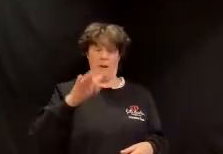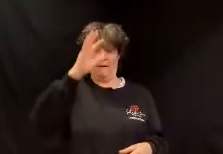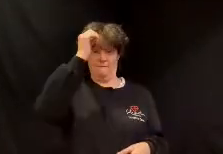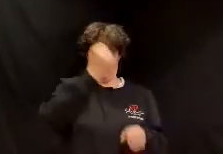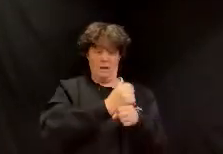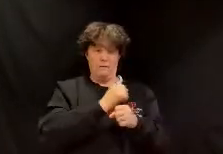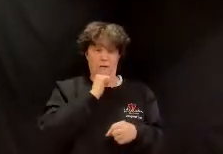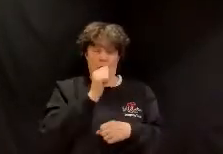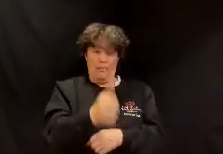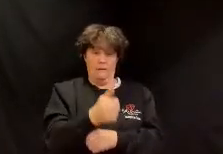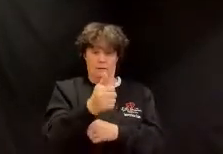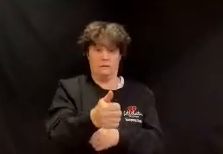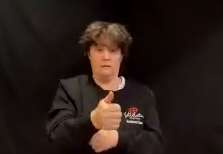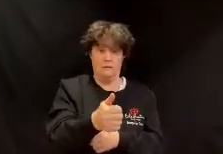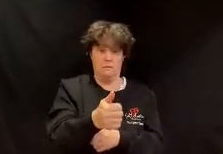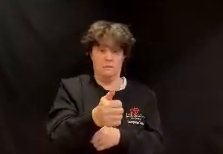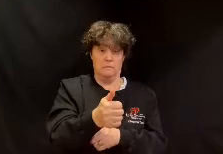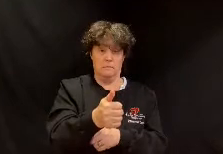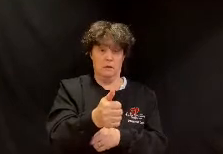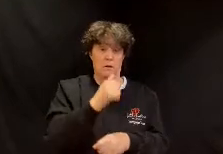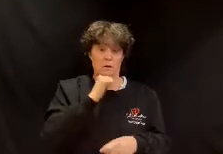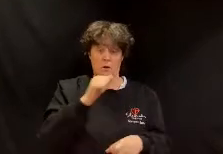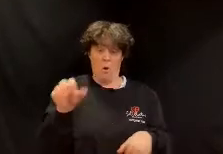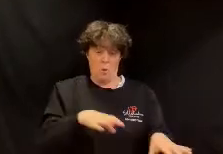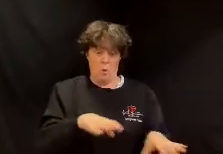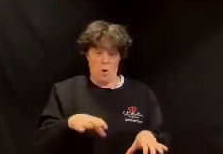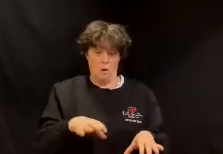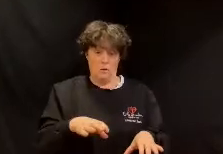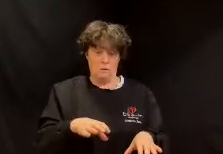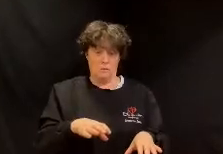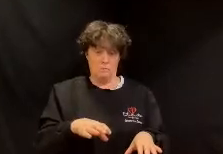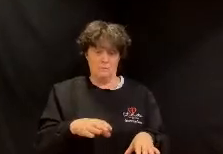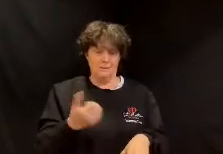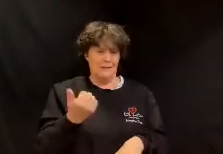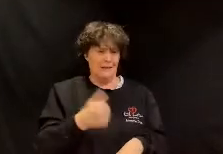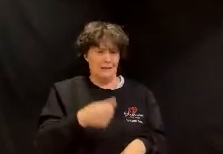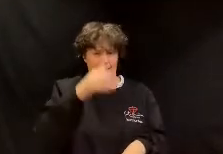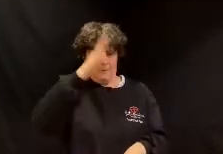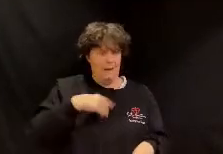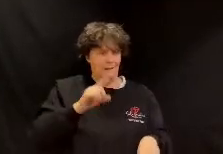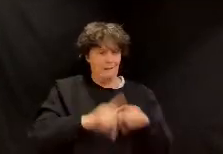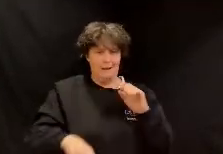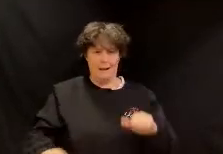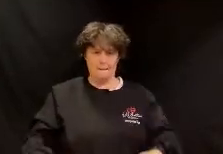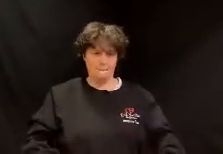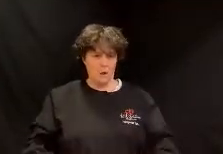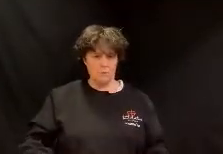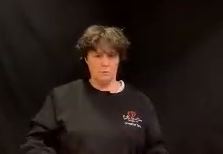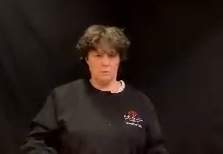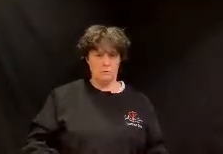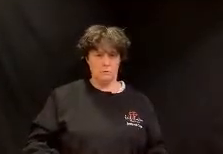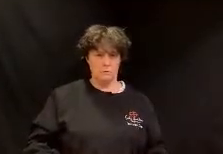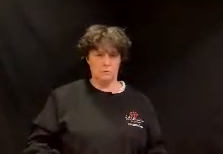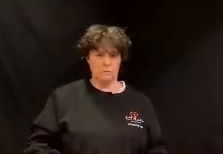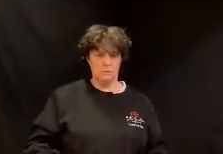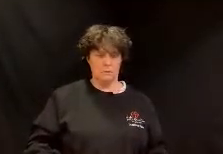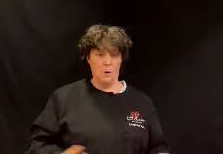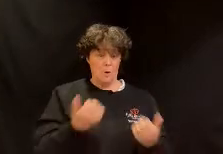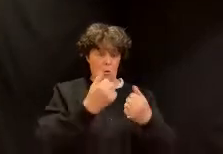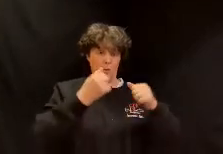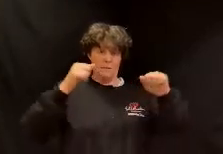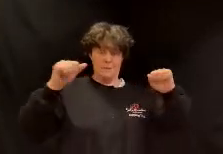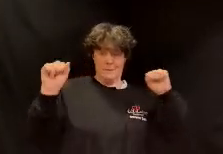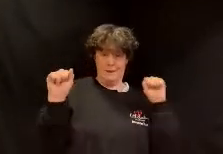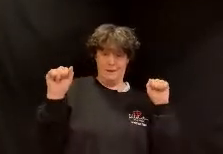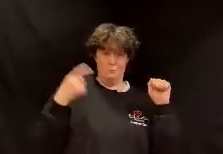yourself, right? It's the gift of God, not of works, lest any man should boast. Listen, faith is a grace gift to you. When you got born